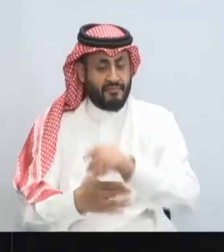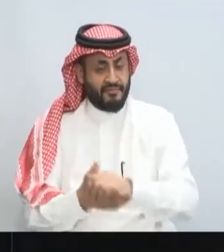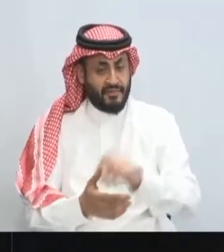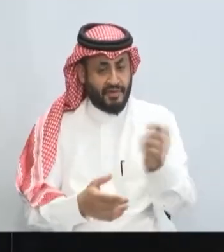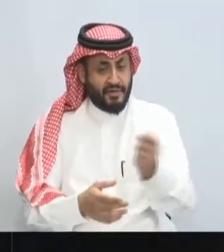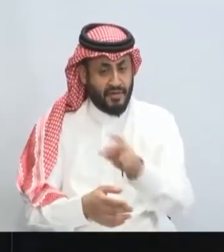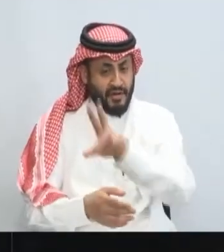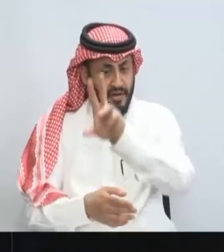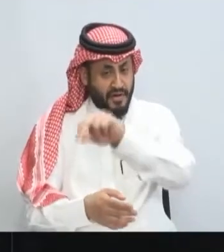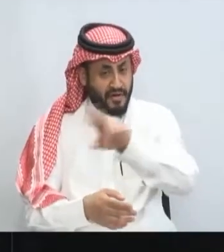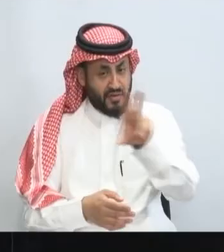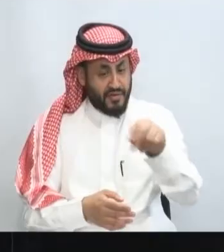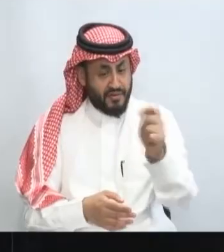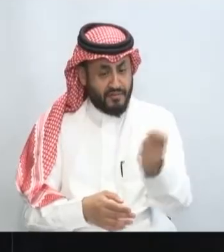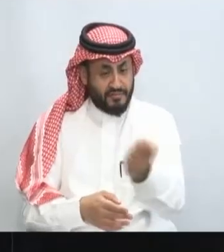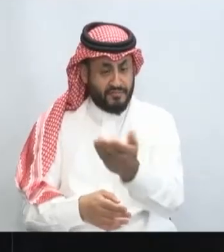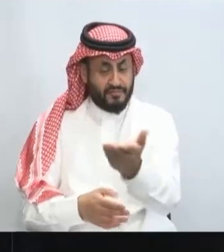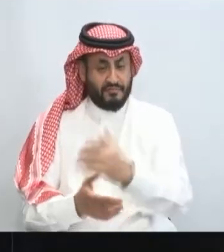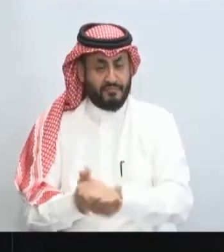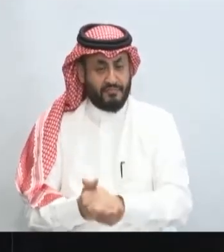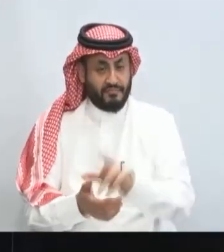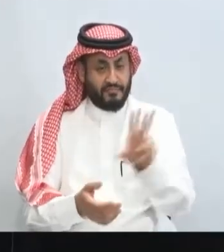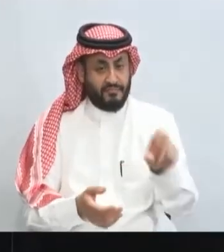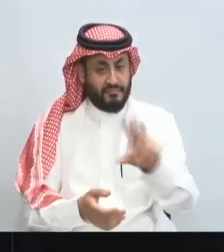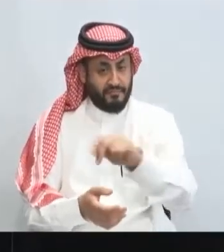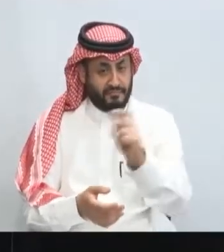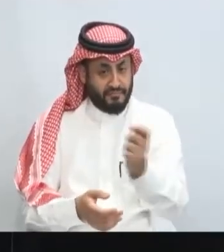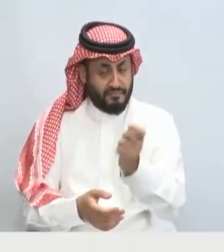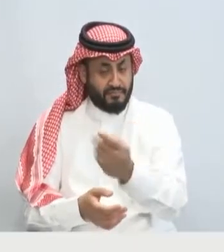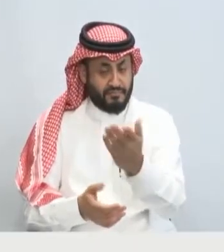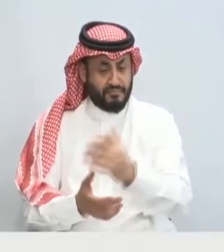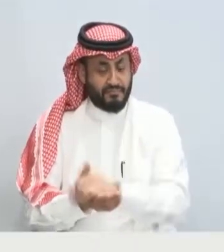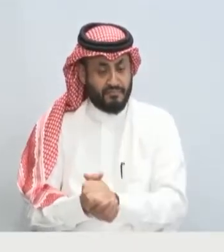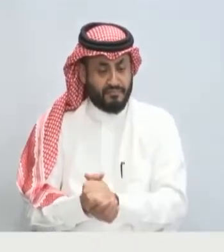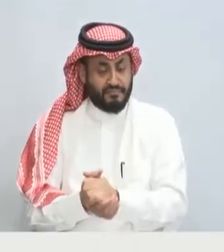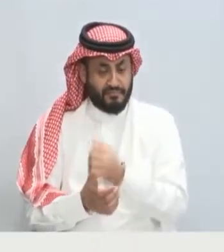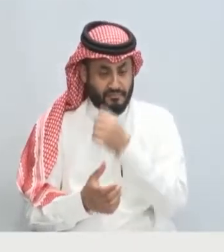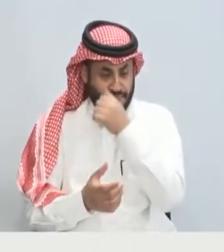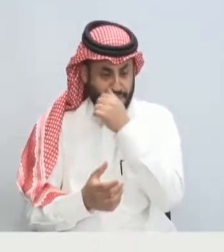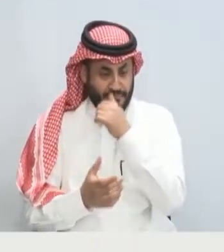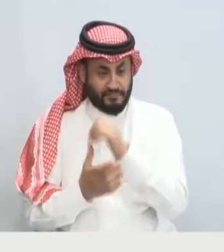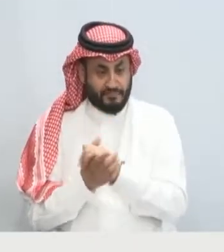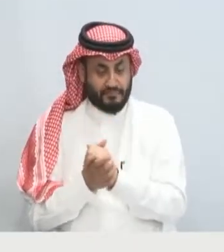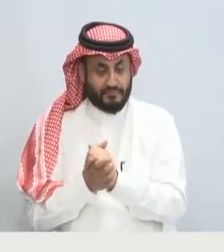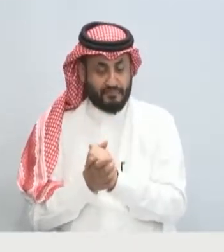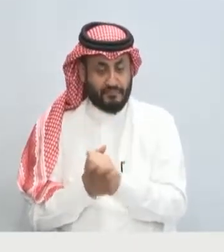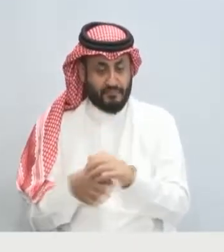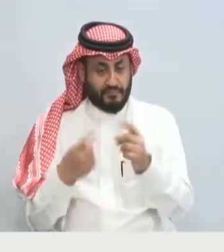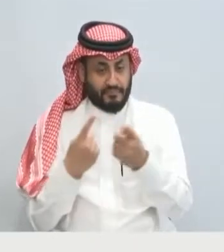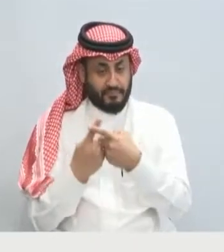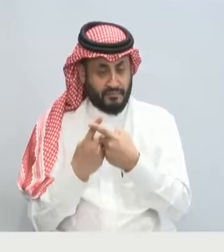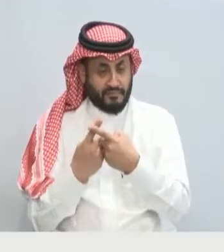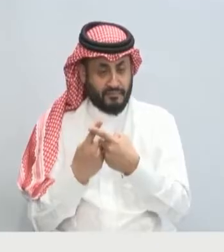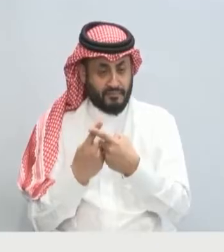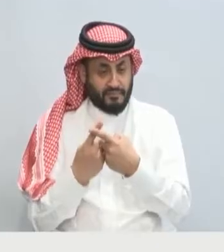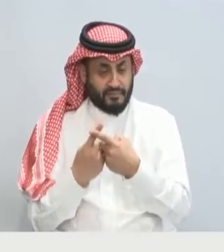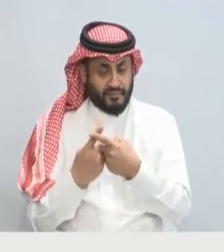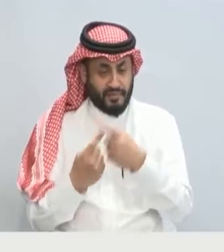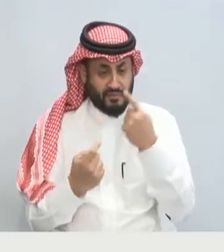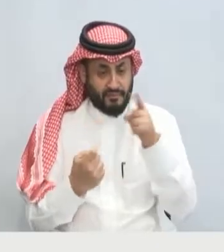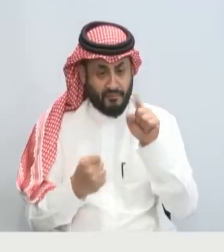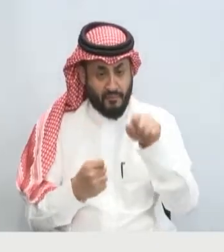this line. So, what we're going to do now is that we are going to